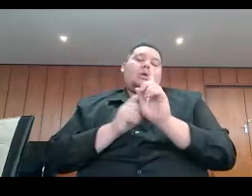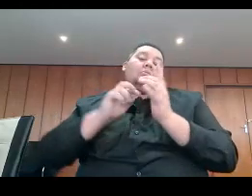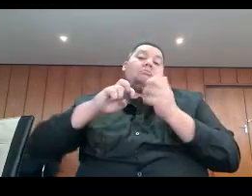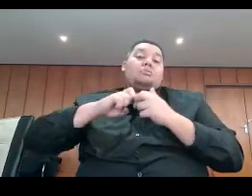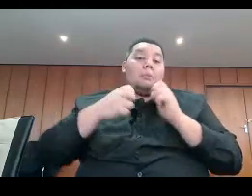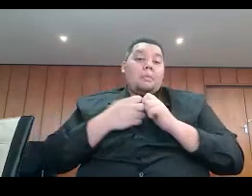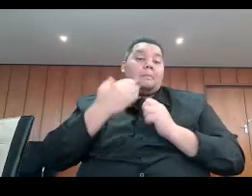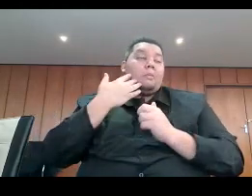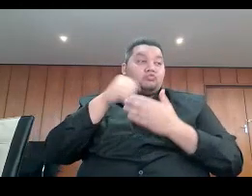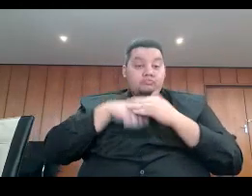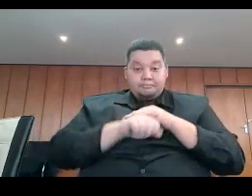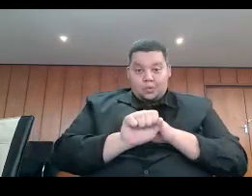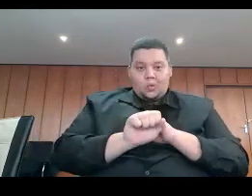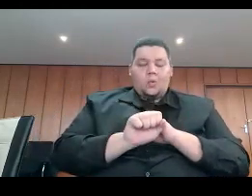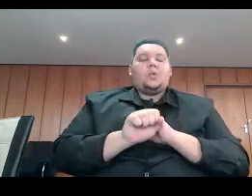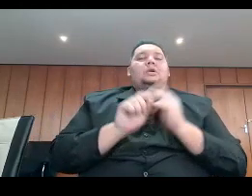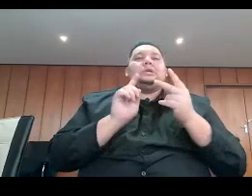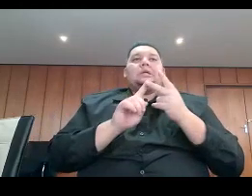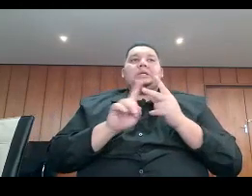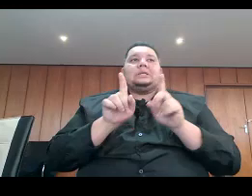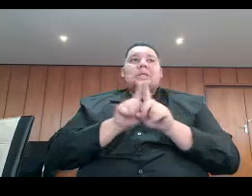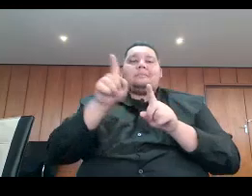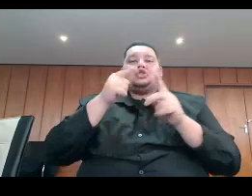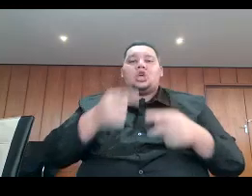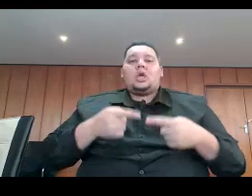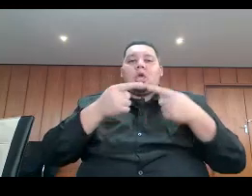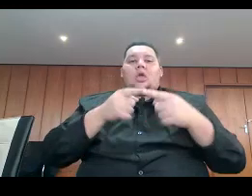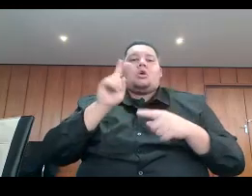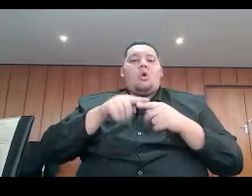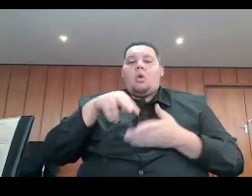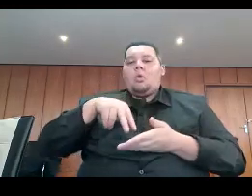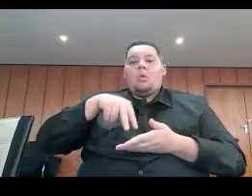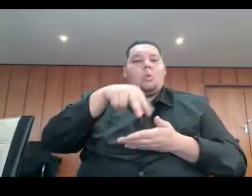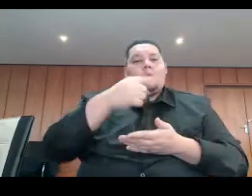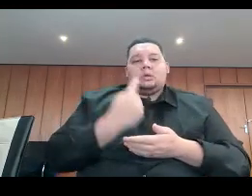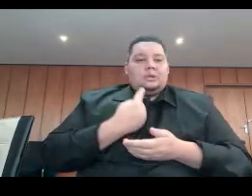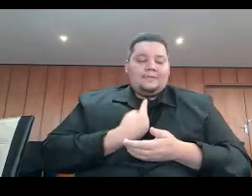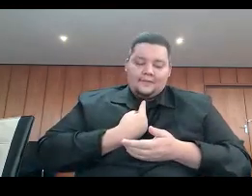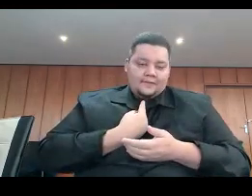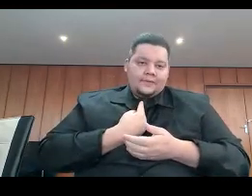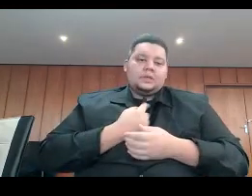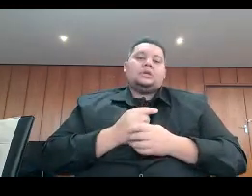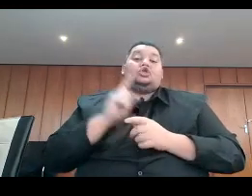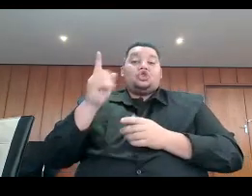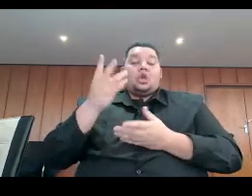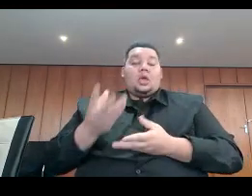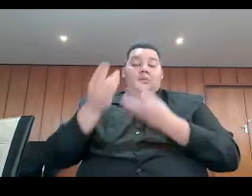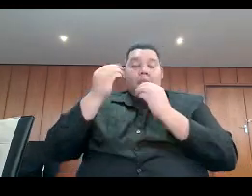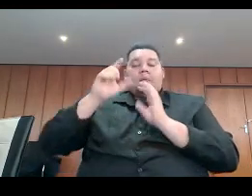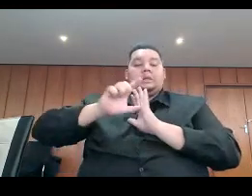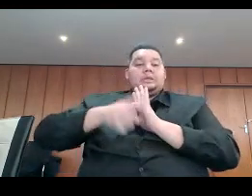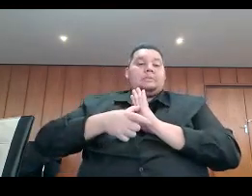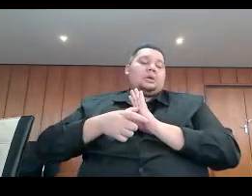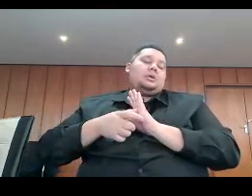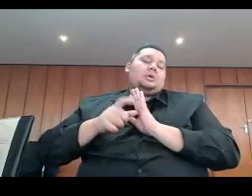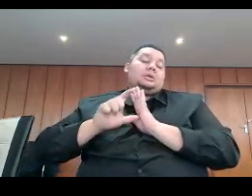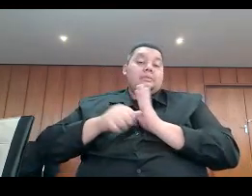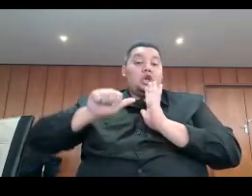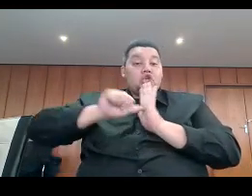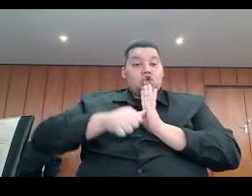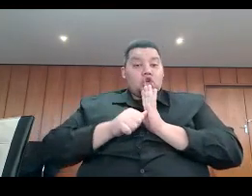which she was born with, and she struggles to walk without assistance. She receives a disability grant, which now will